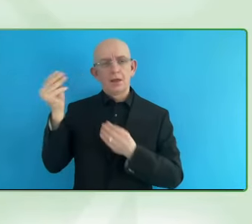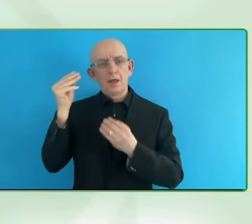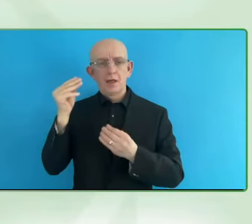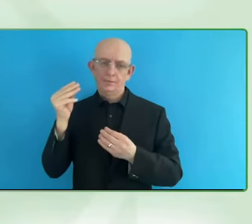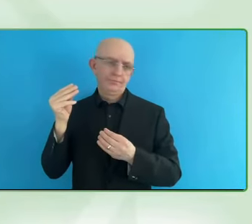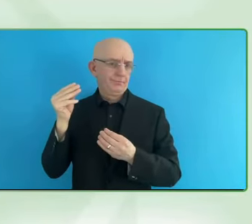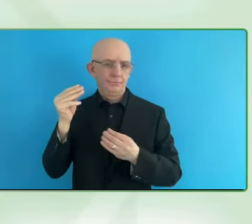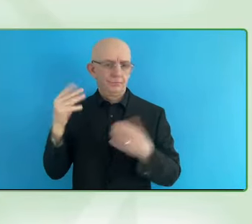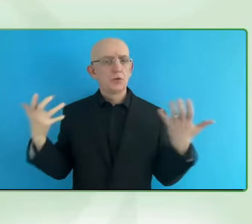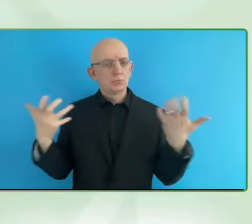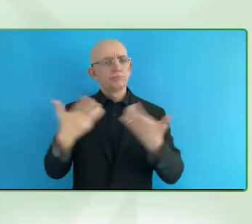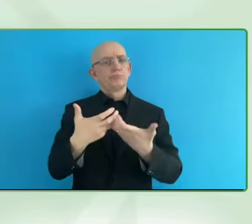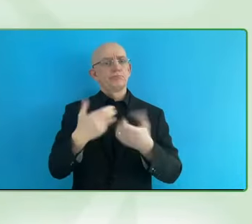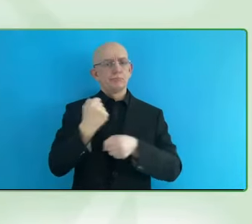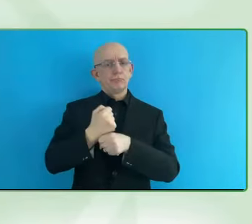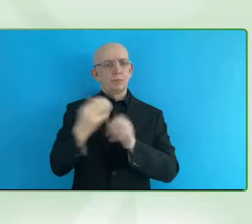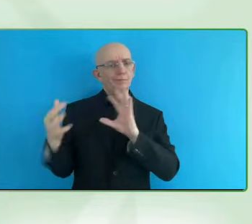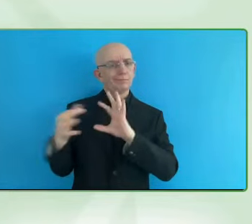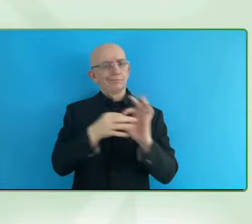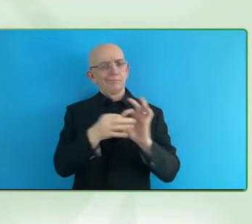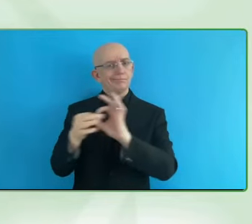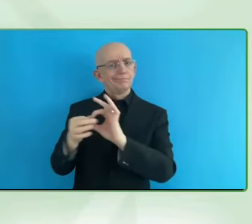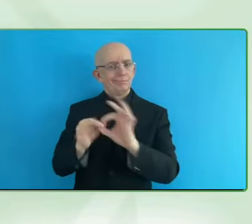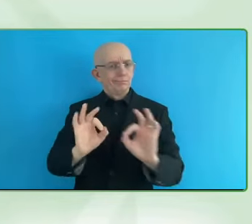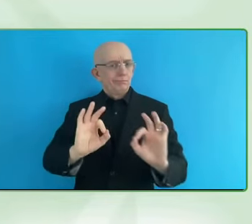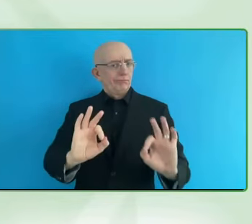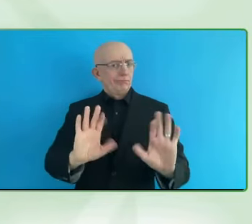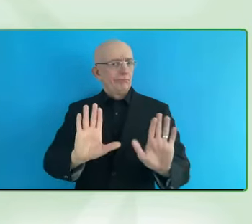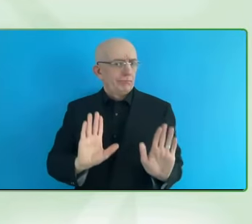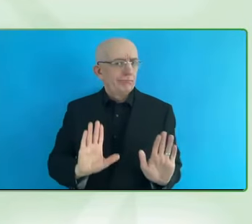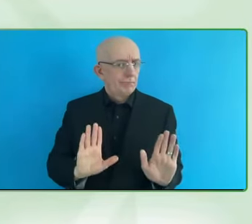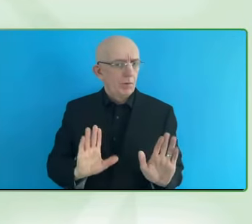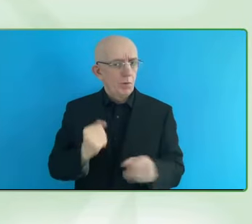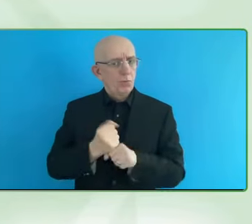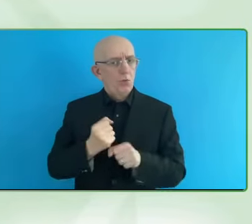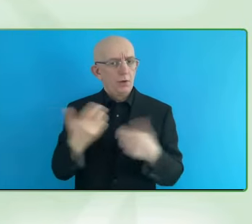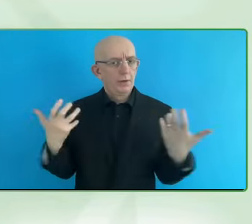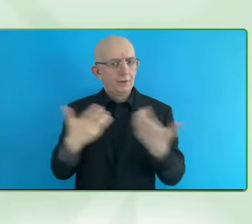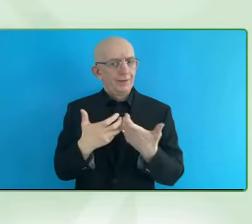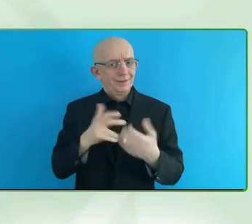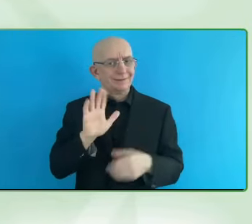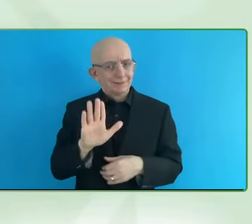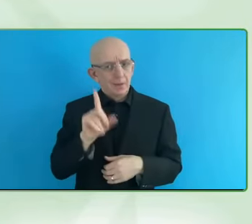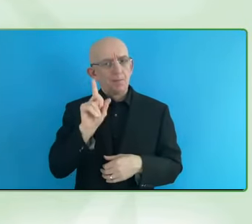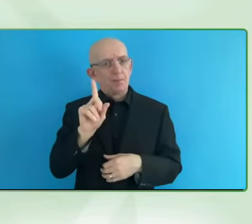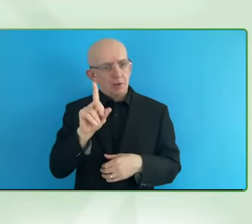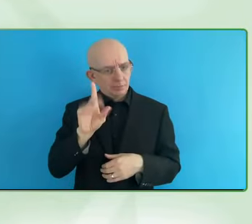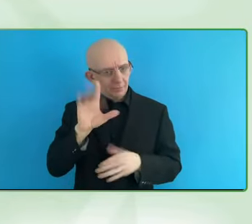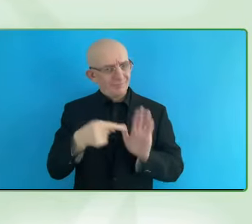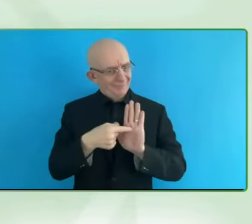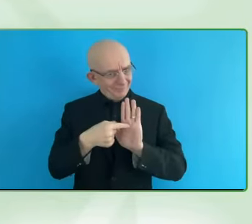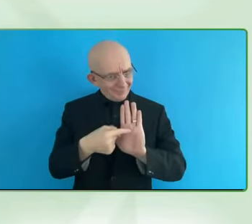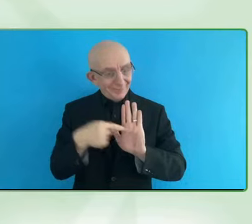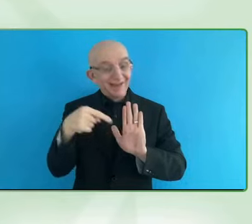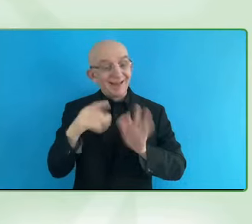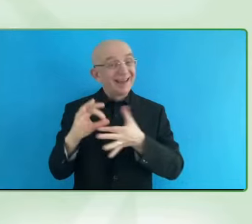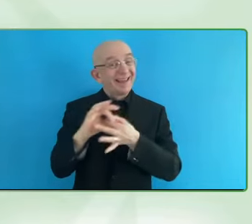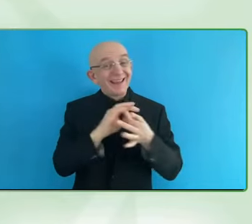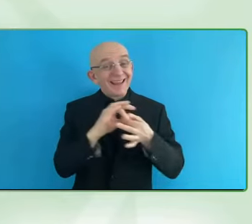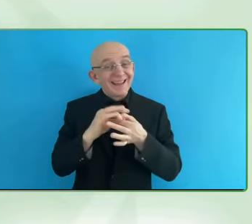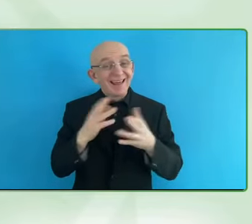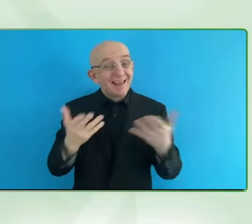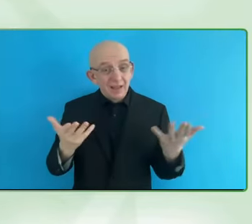was it Spain or was it Italy? I'm sorry, my mind stopped just now. Italy, talked about